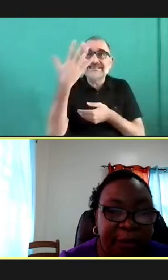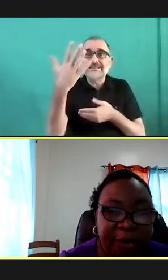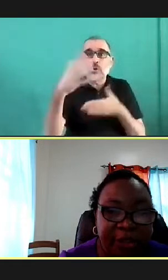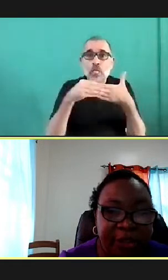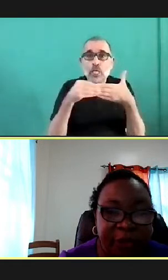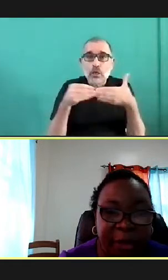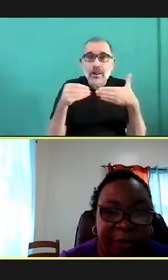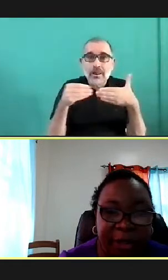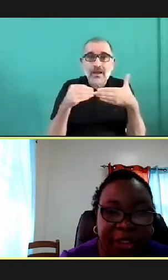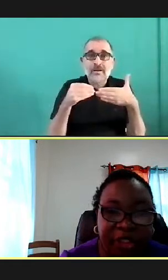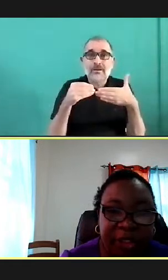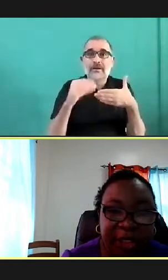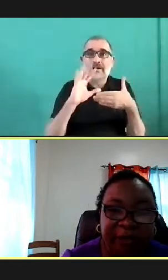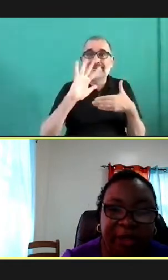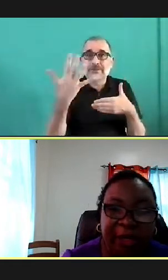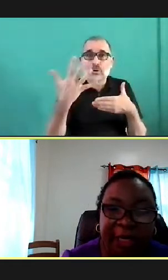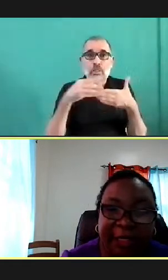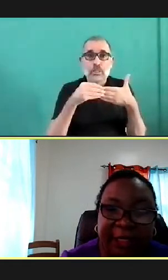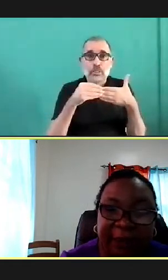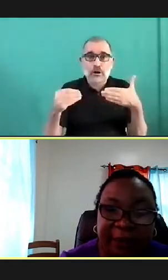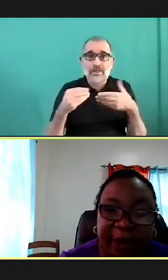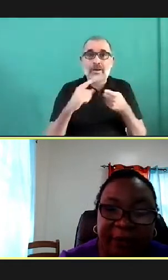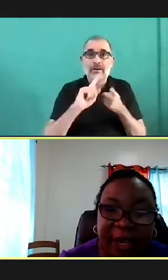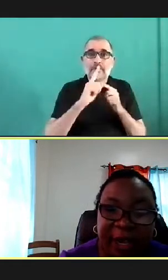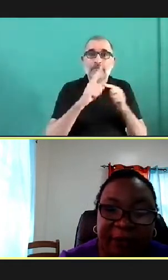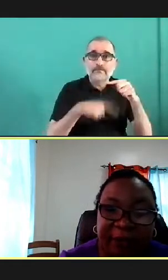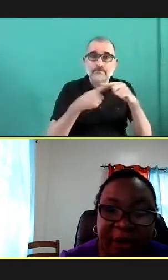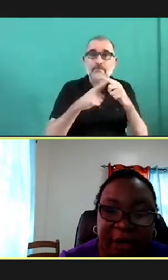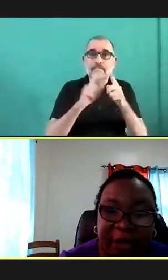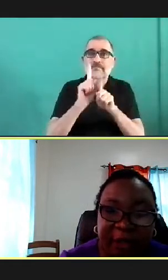a good portion of the population living on less than